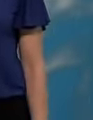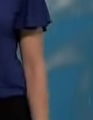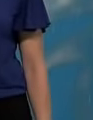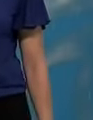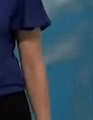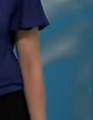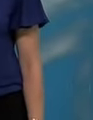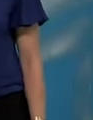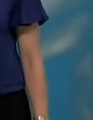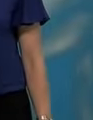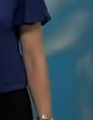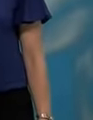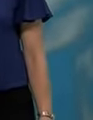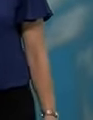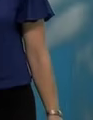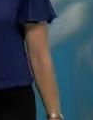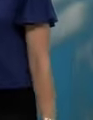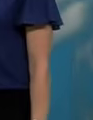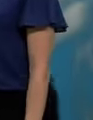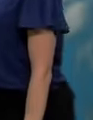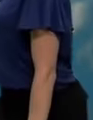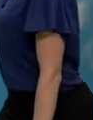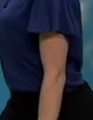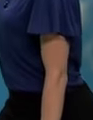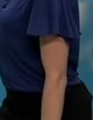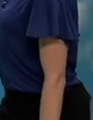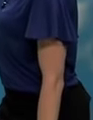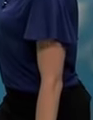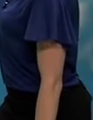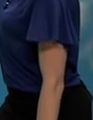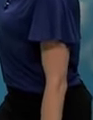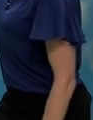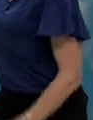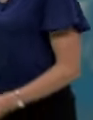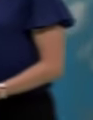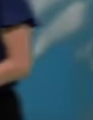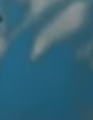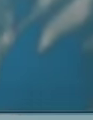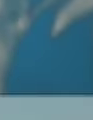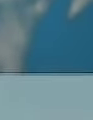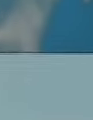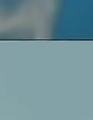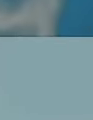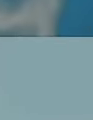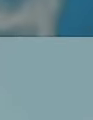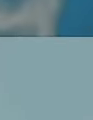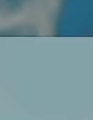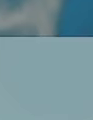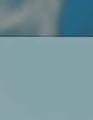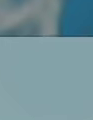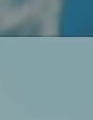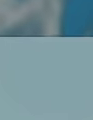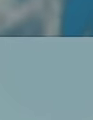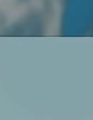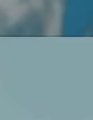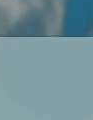the west coast yet again overnight and into Saturday morning. We're also expecting it along the northeastern and eastern escarpment, where we also might see a